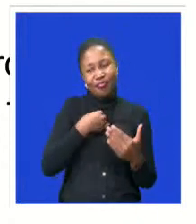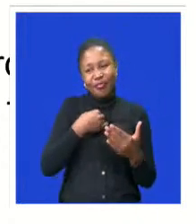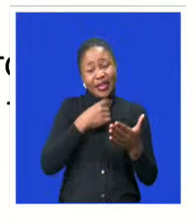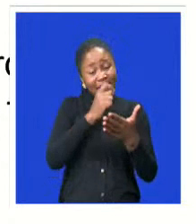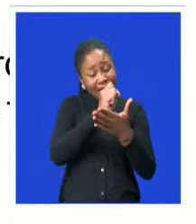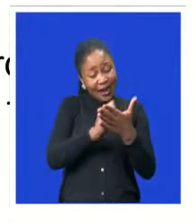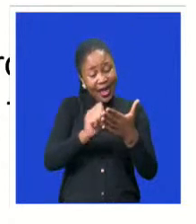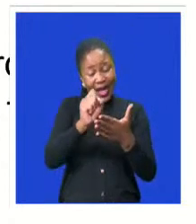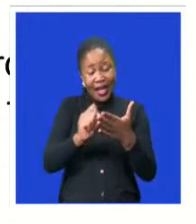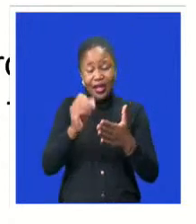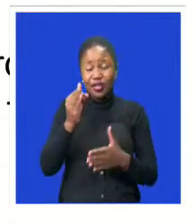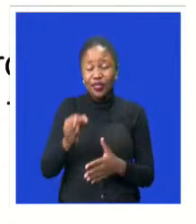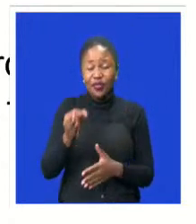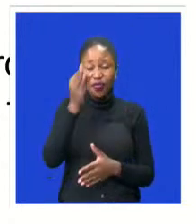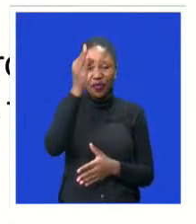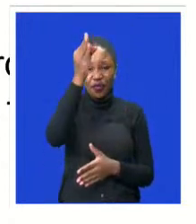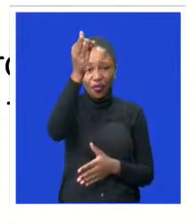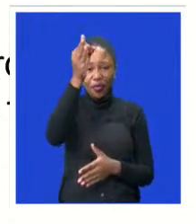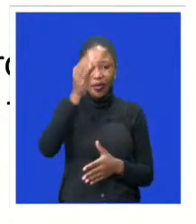means that